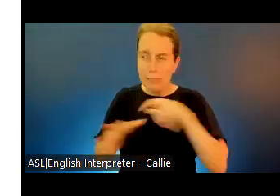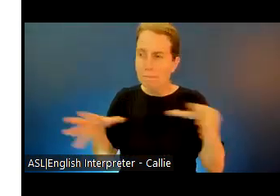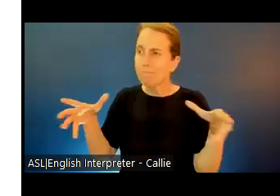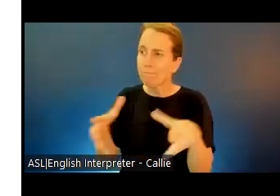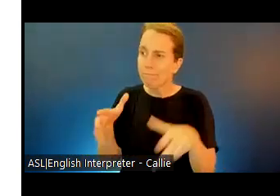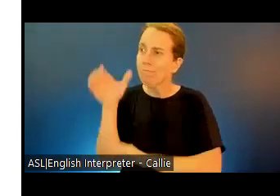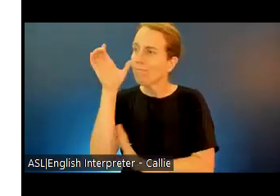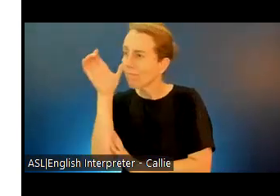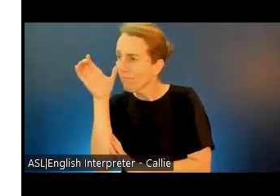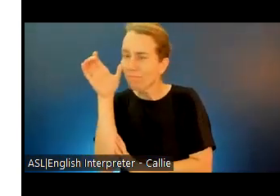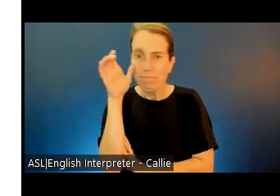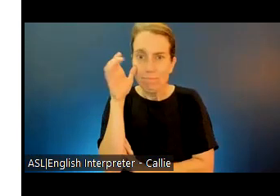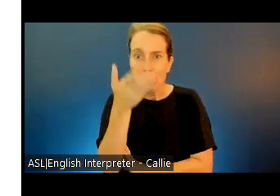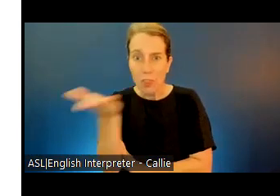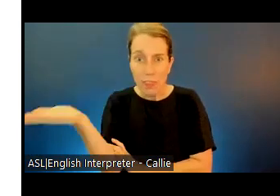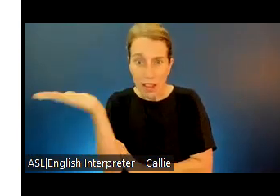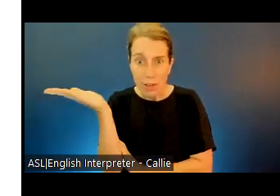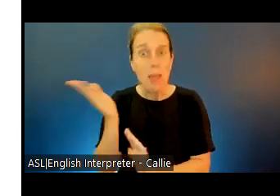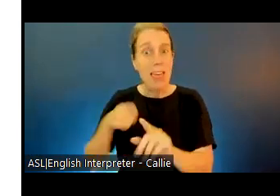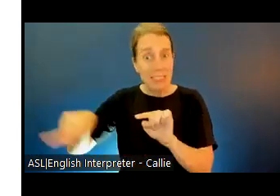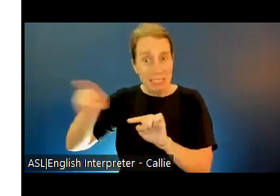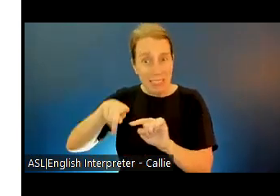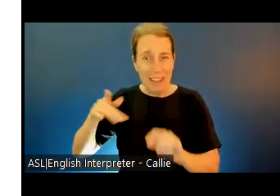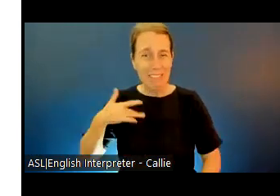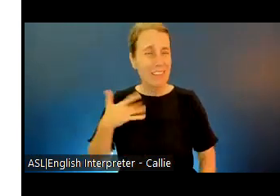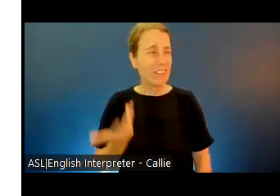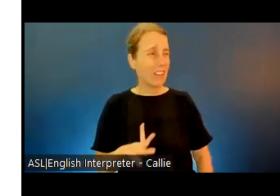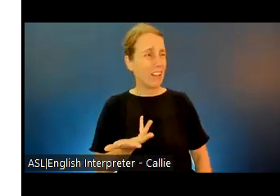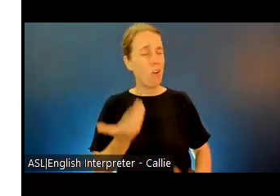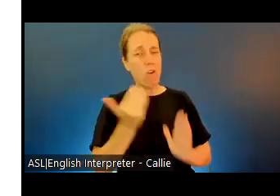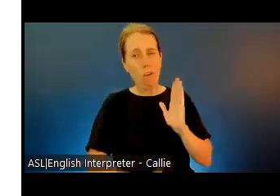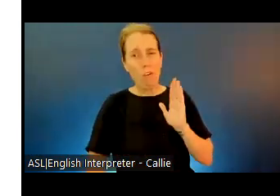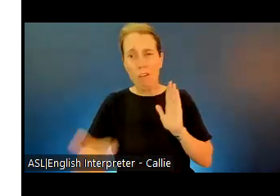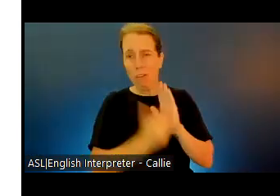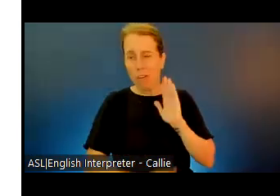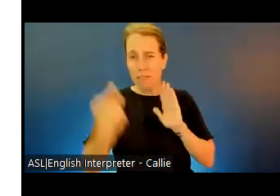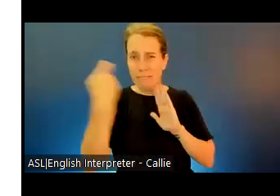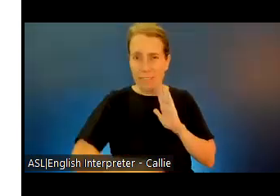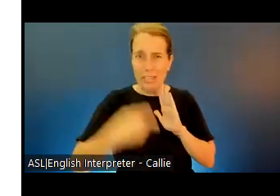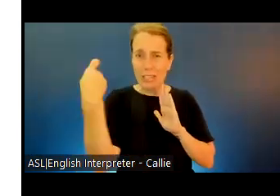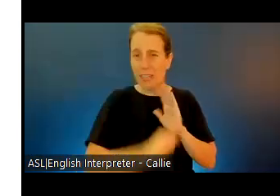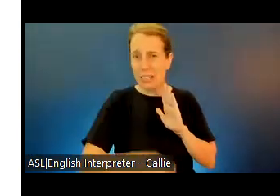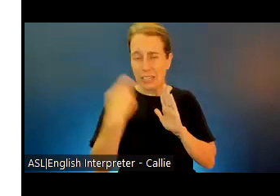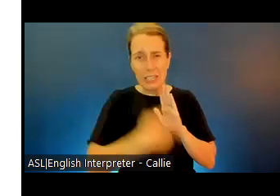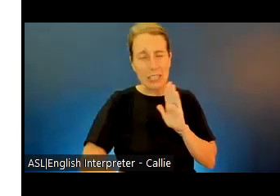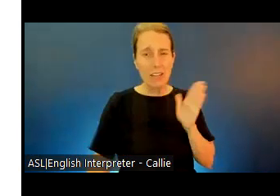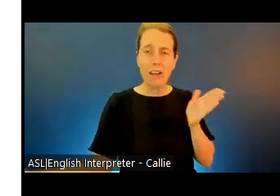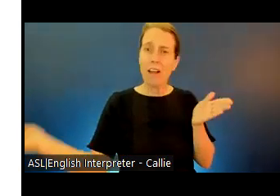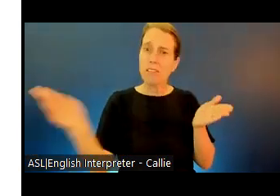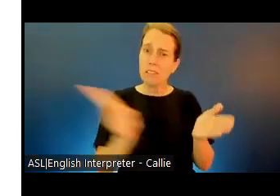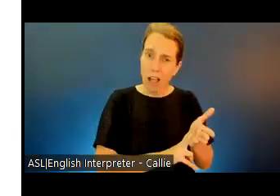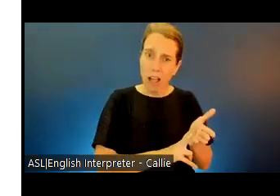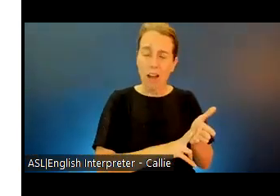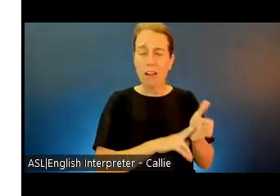frequently the target of excessive fines and fees, or being locked into long-term contracts for systems